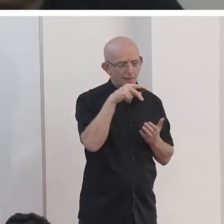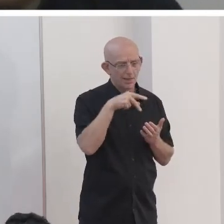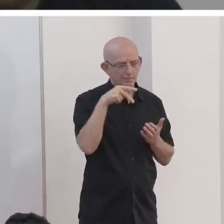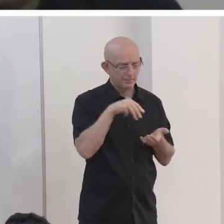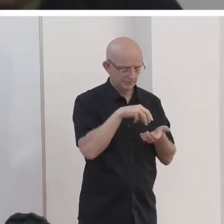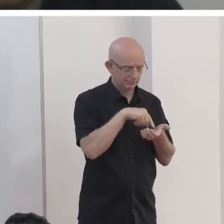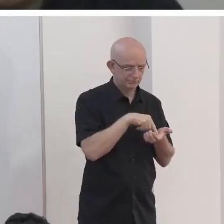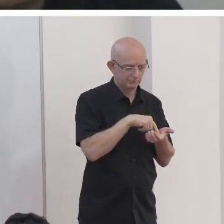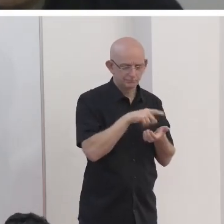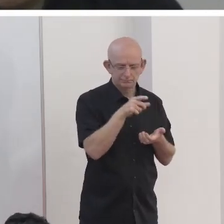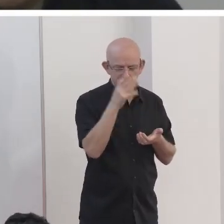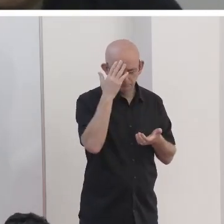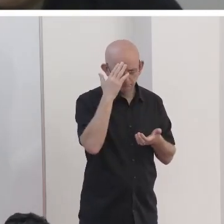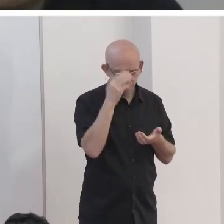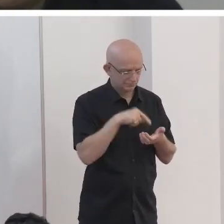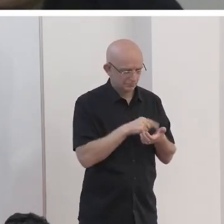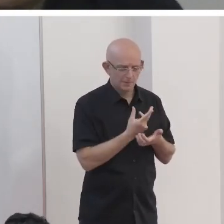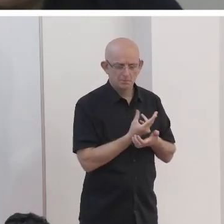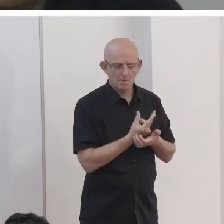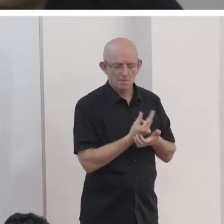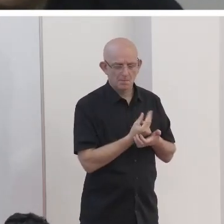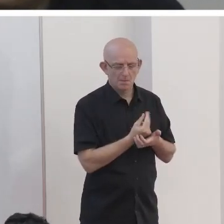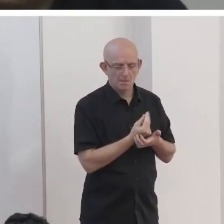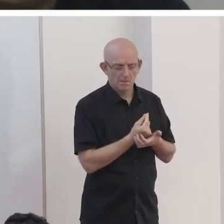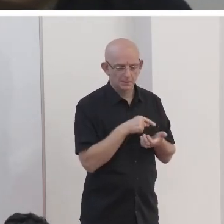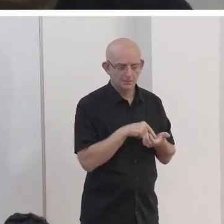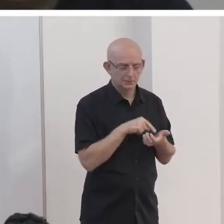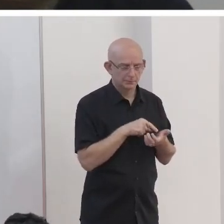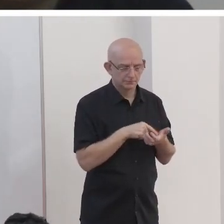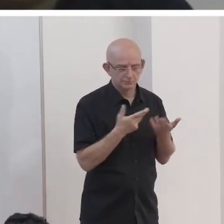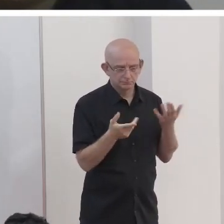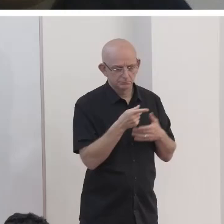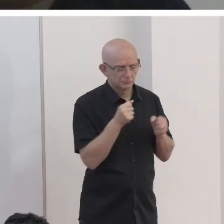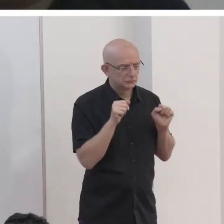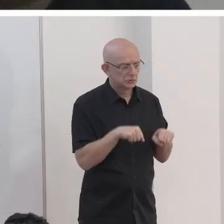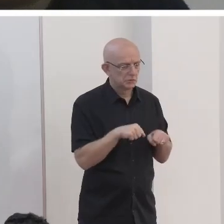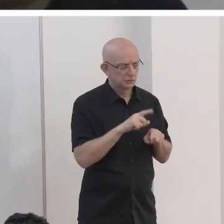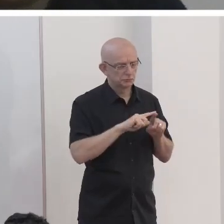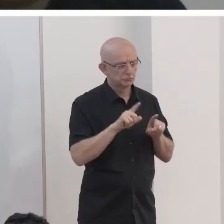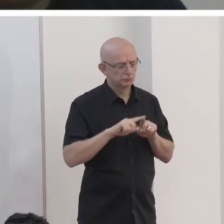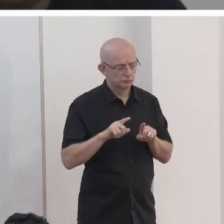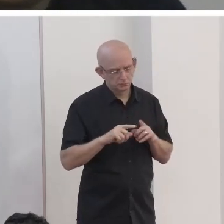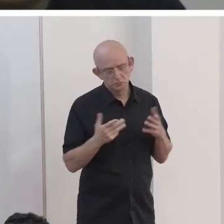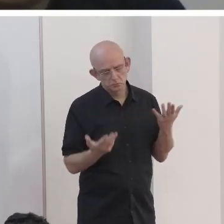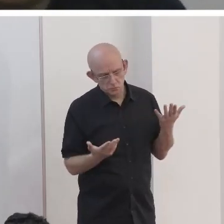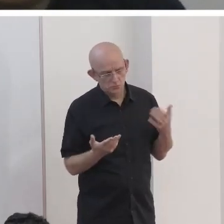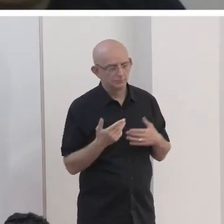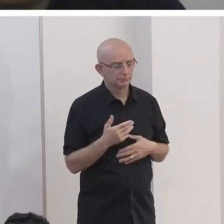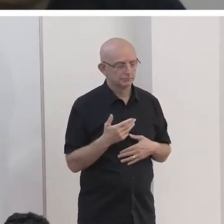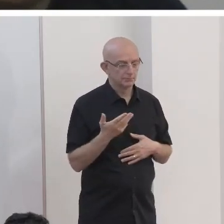Okay, so then still we are unable to get loan. We are unable to, means